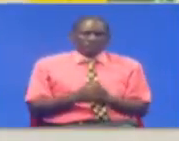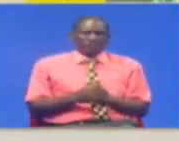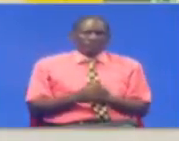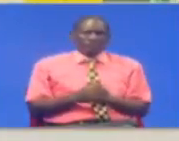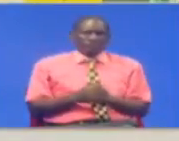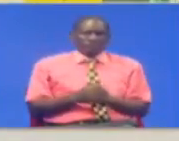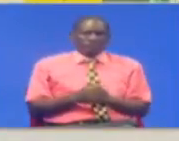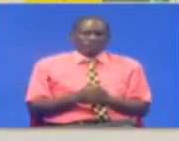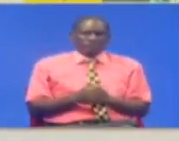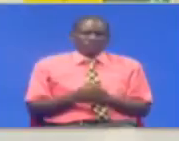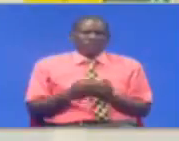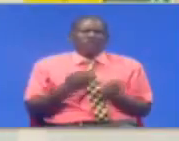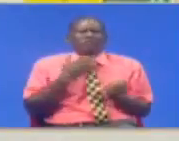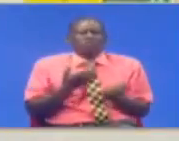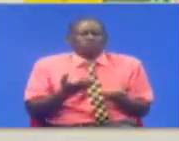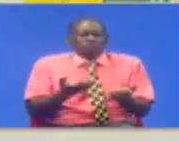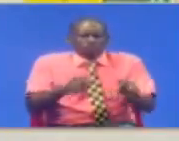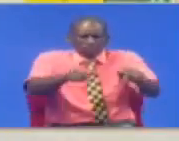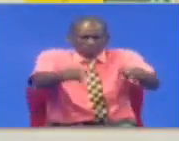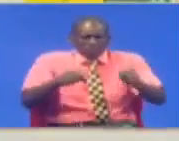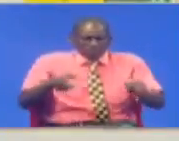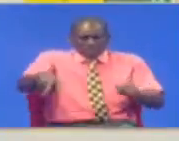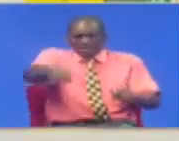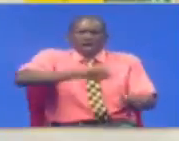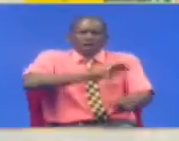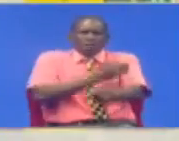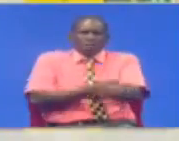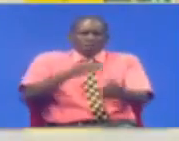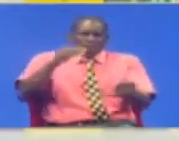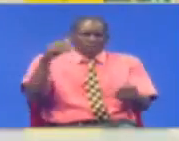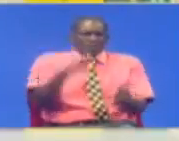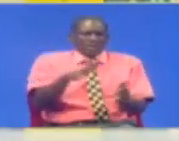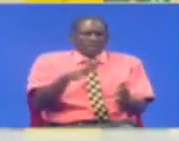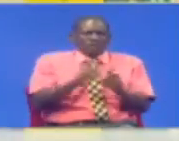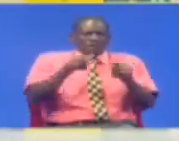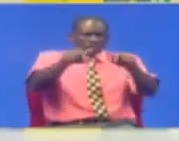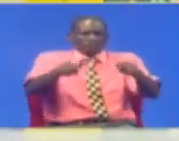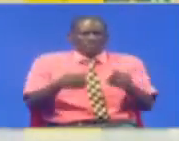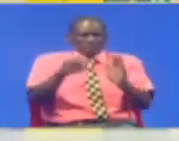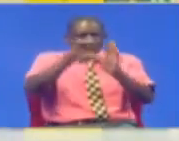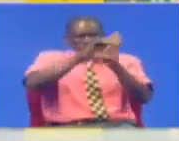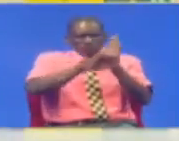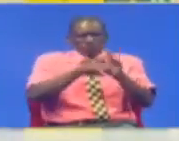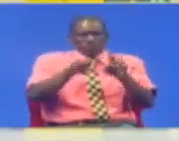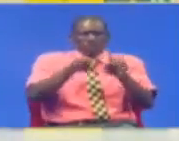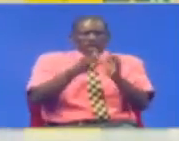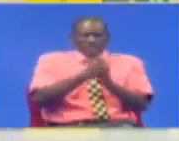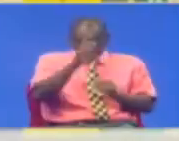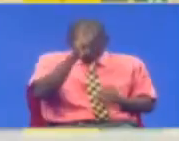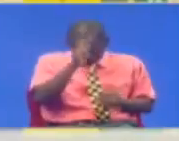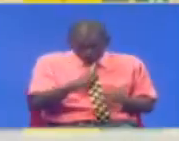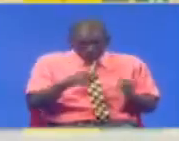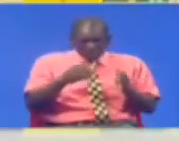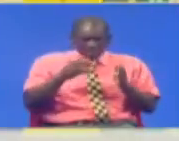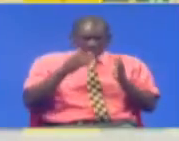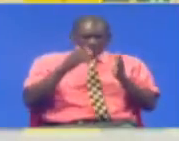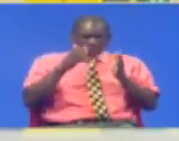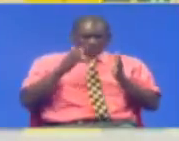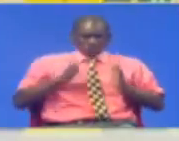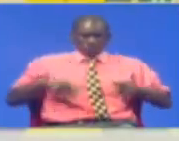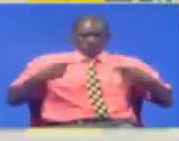to reclaim our power, reclaim our constitution, reclaim our dignity as human beings from Yoweri Museveni and the